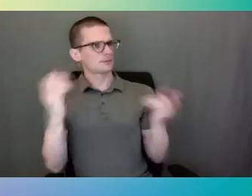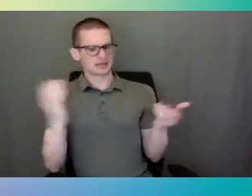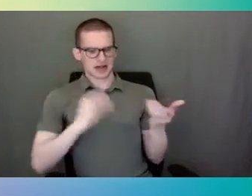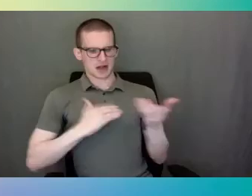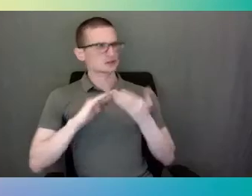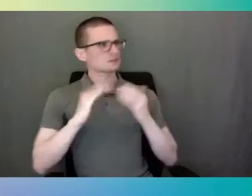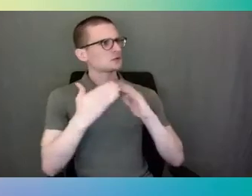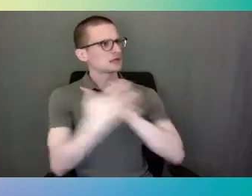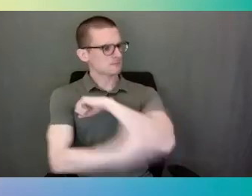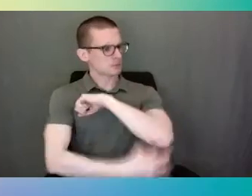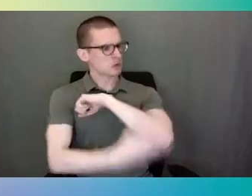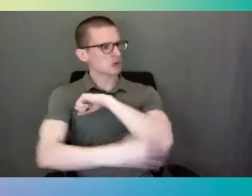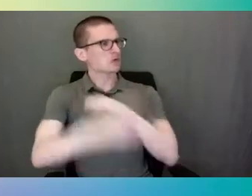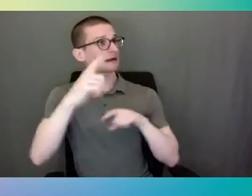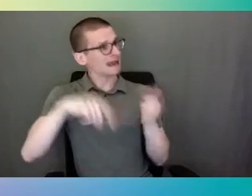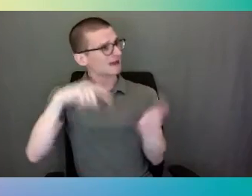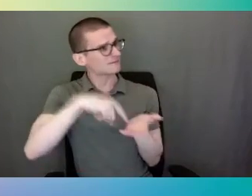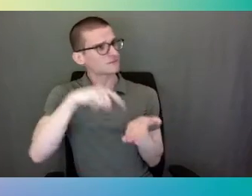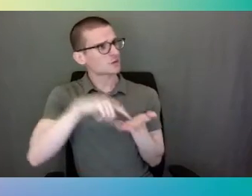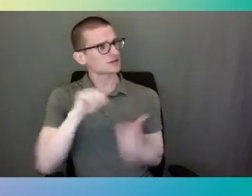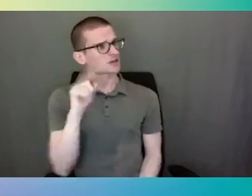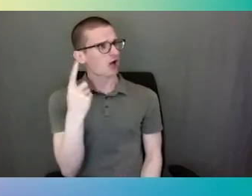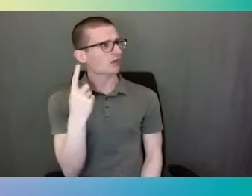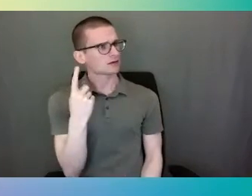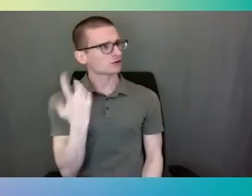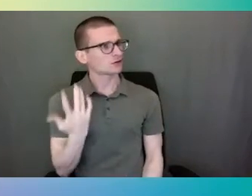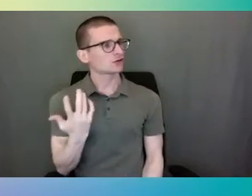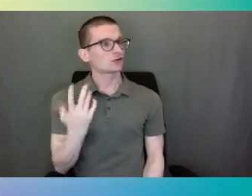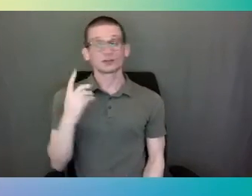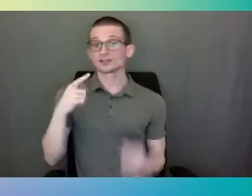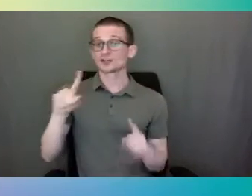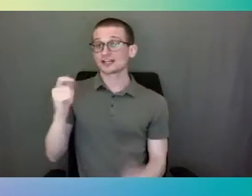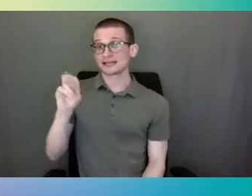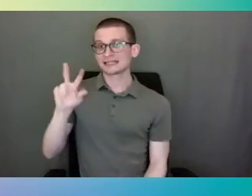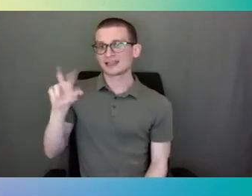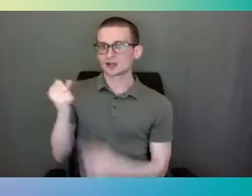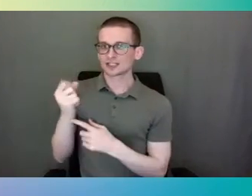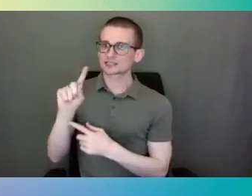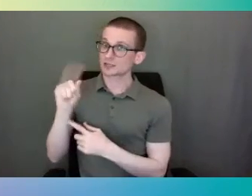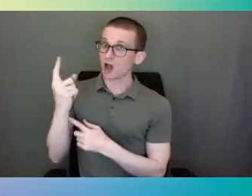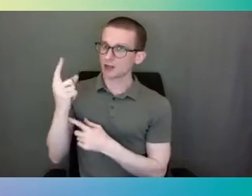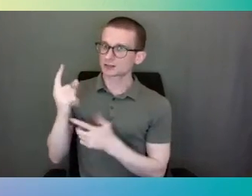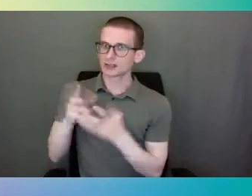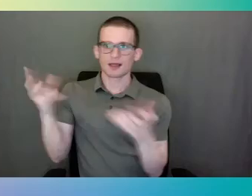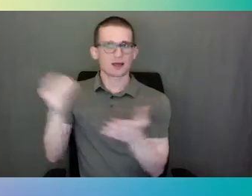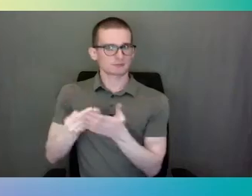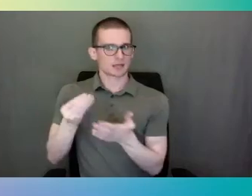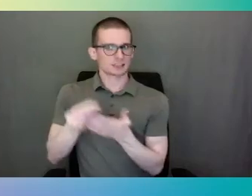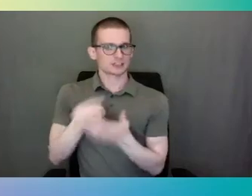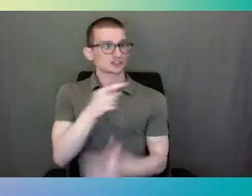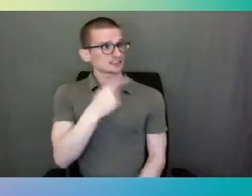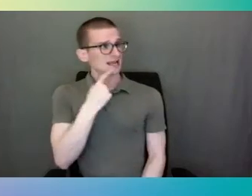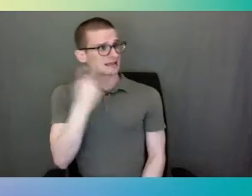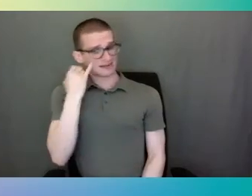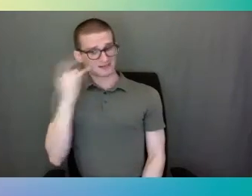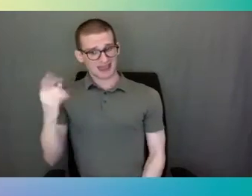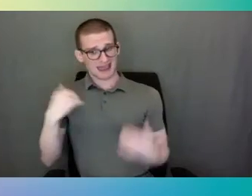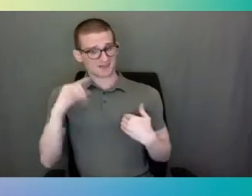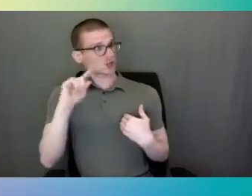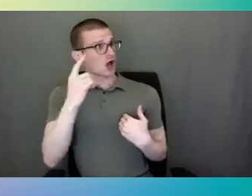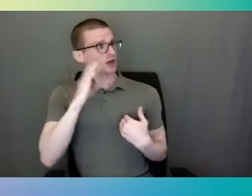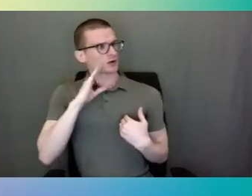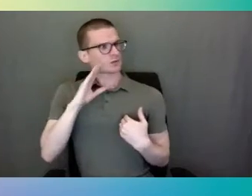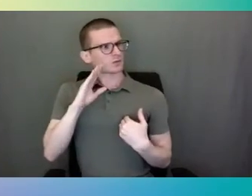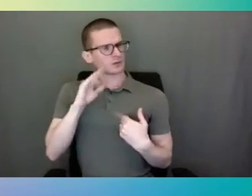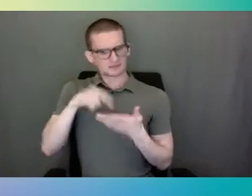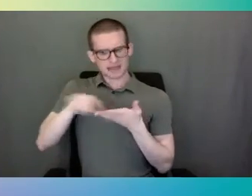afford $1 for a registration card. In the 1930s, that was a lot. She said, if they have $1, they're going to feed their family. They're not going to pay for a voting registration